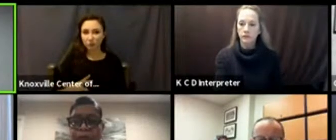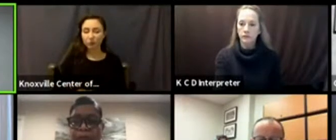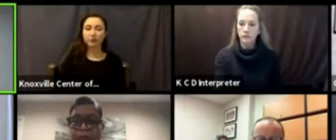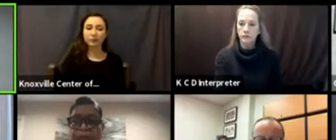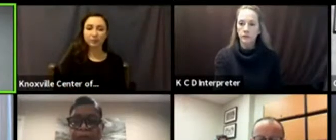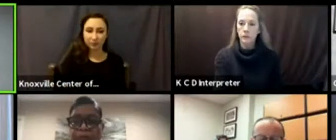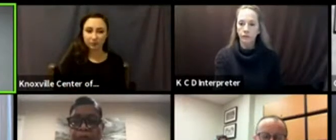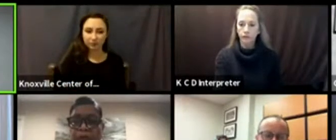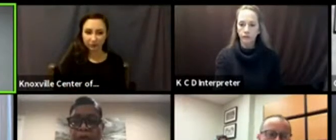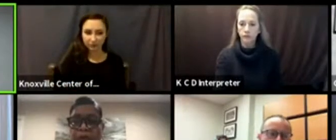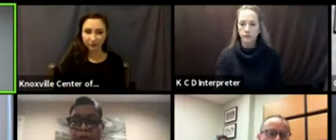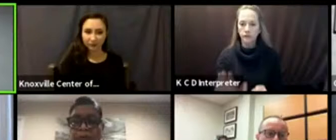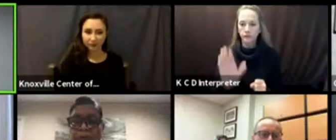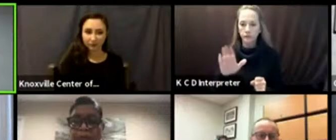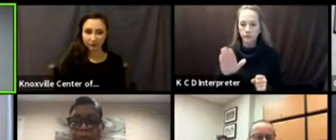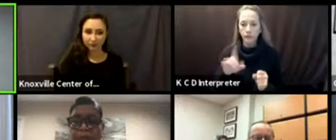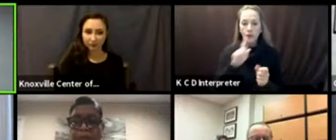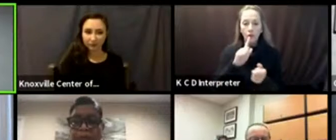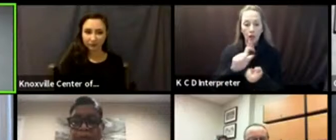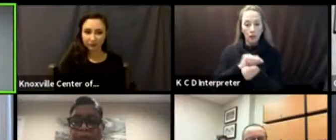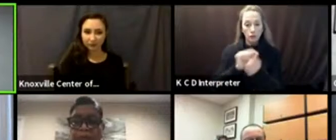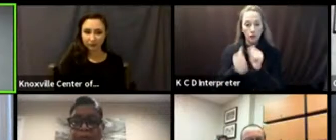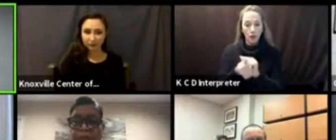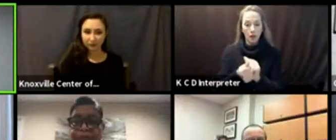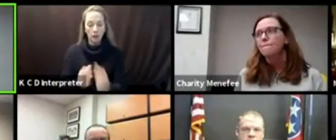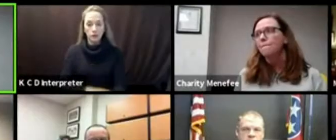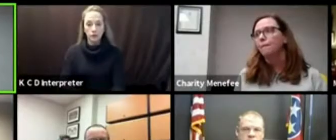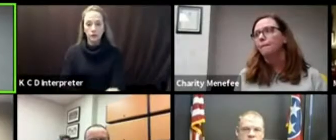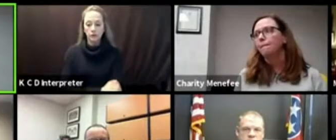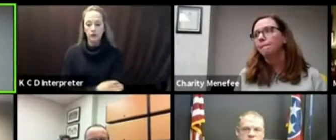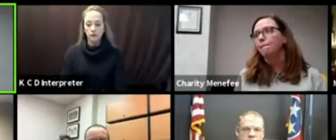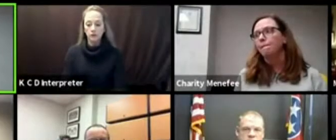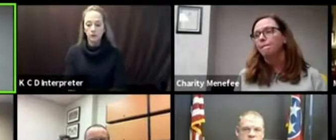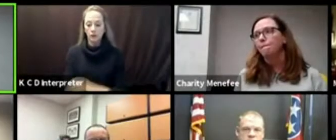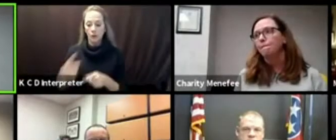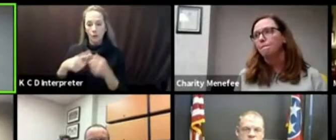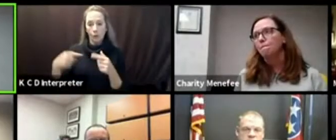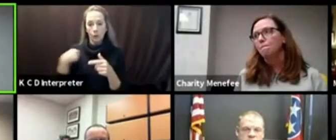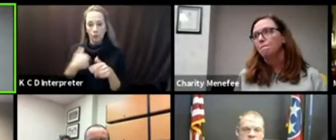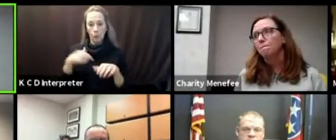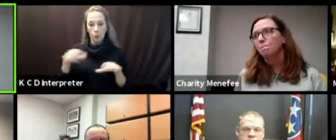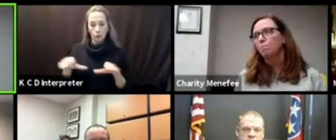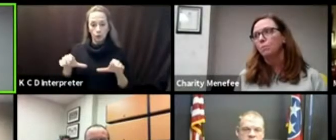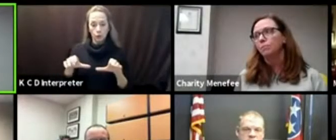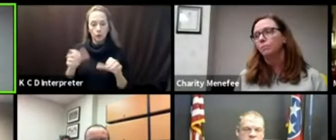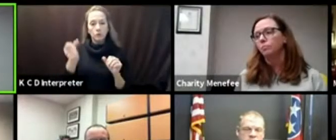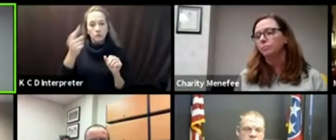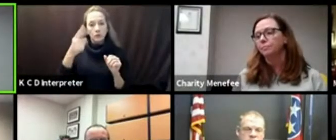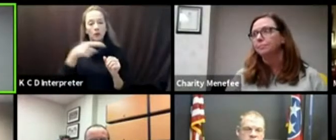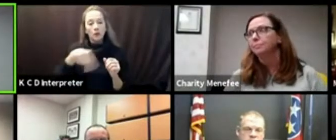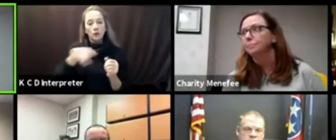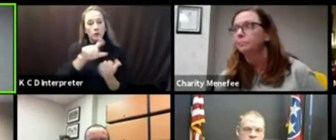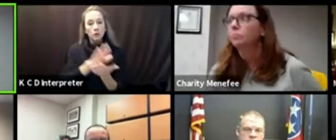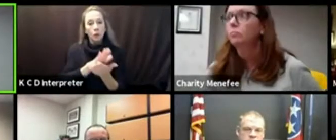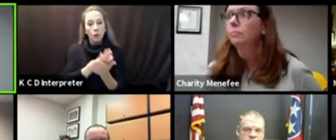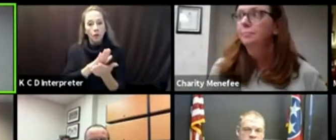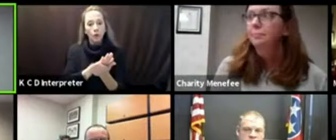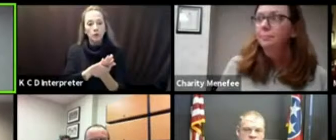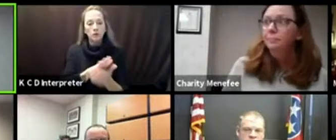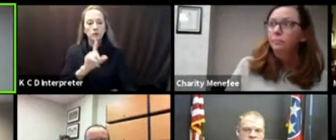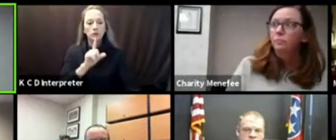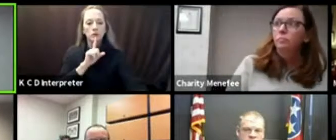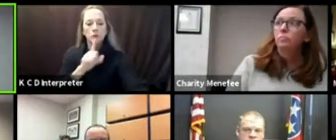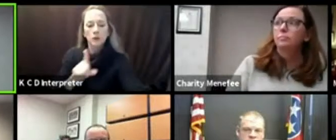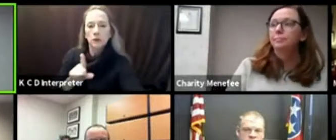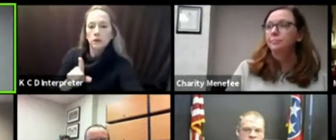do. So the change in what we're doing is that, so schools were a combination of